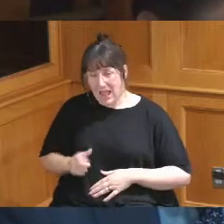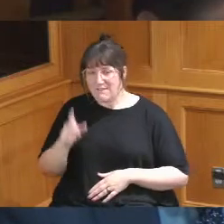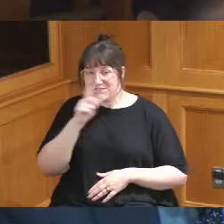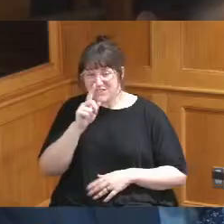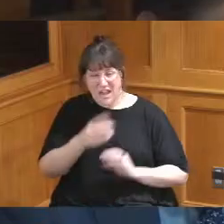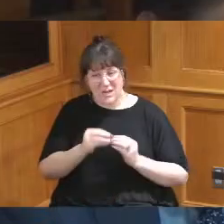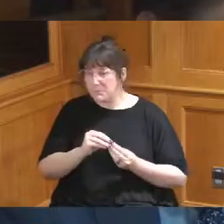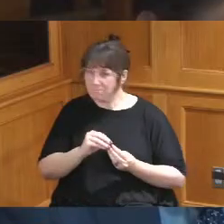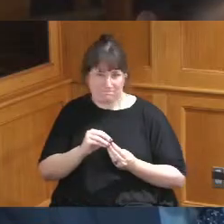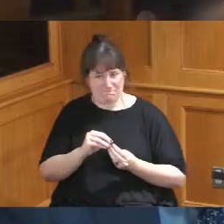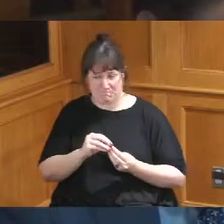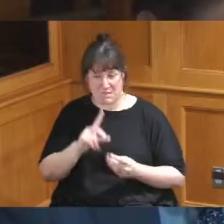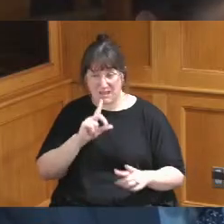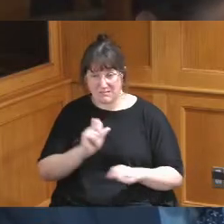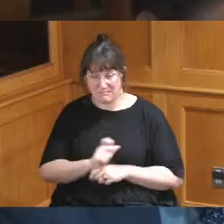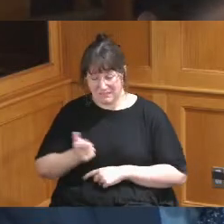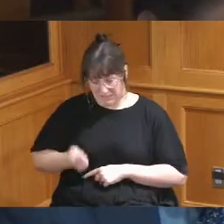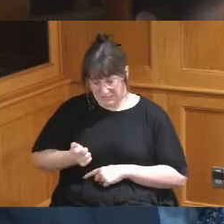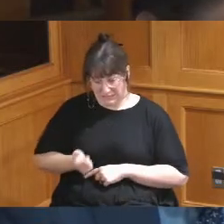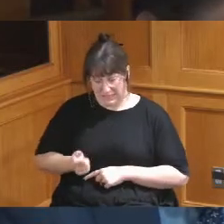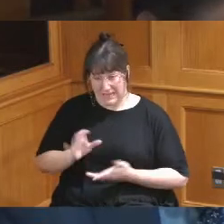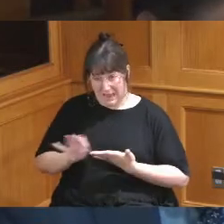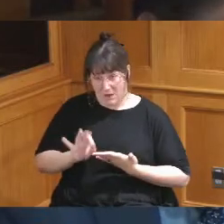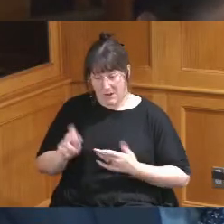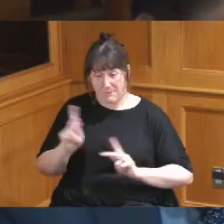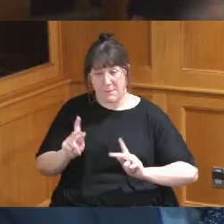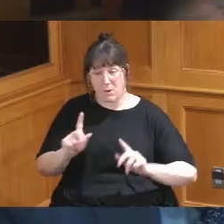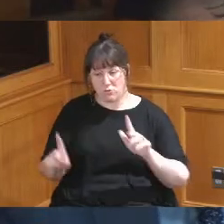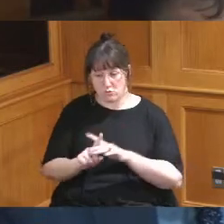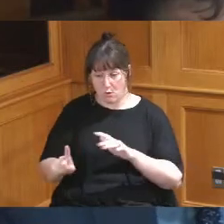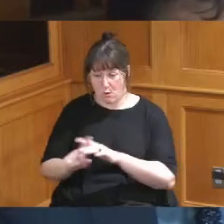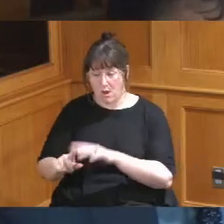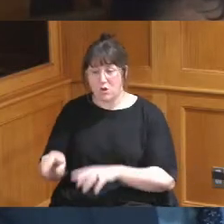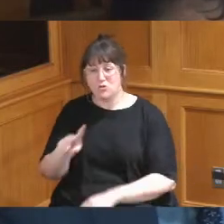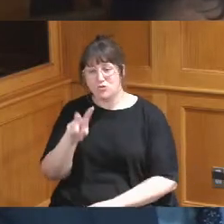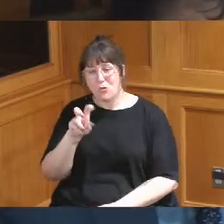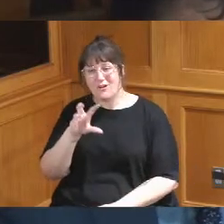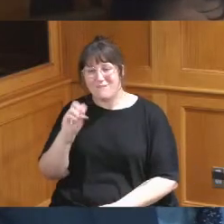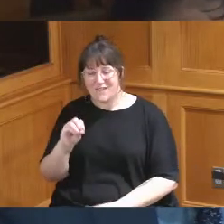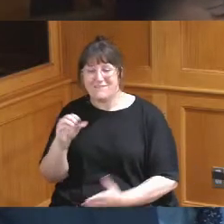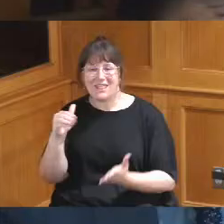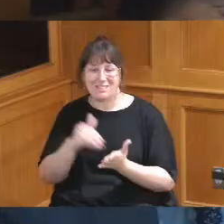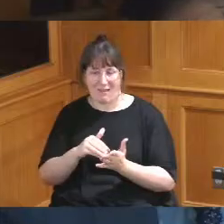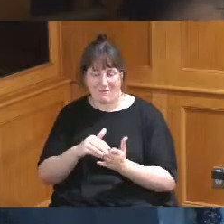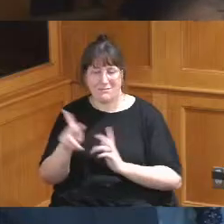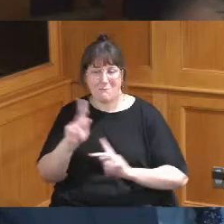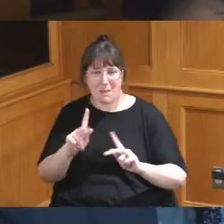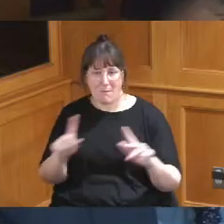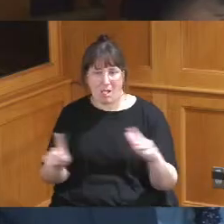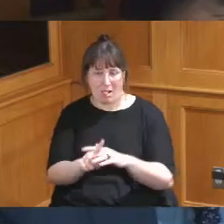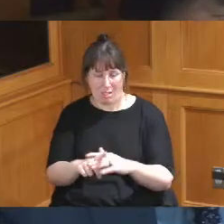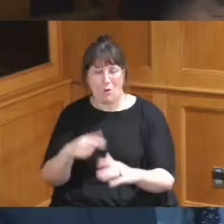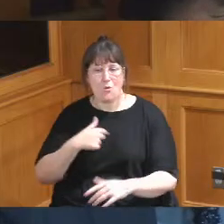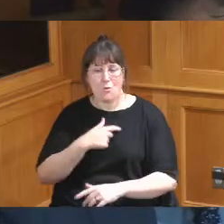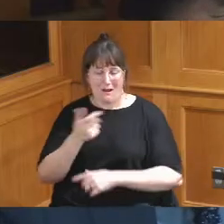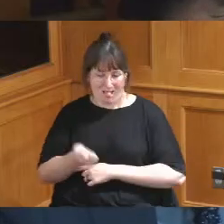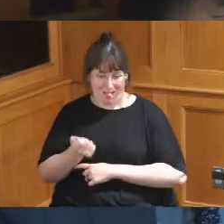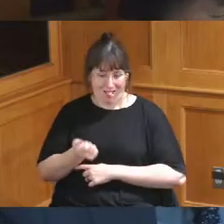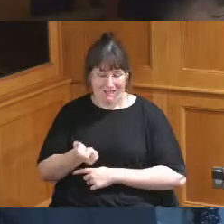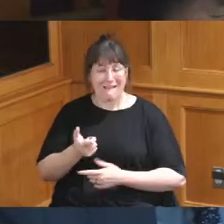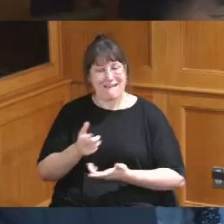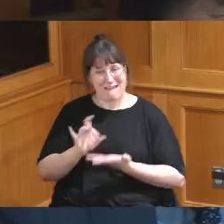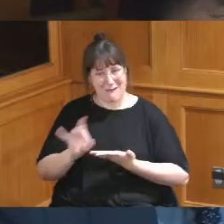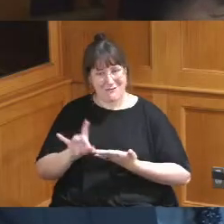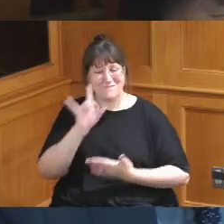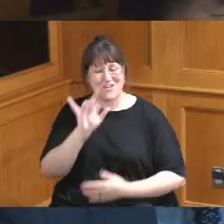are real numbers. But our goal is to hit the 250,000 visitors. That's one of the things. We have 250,000